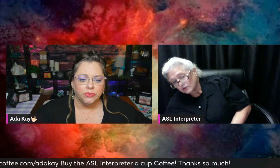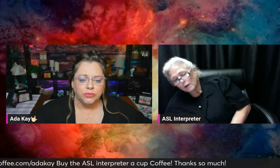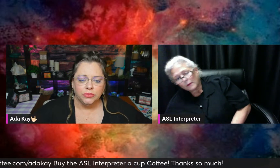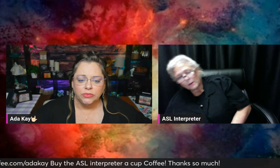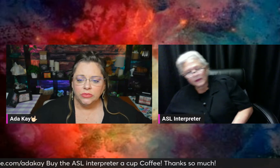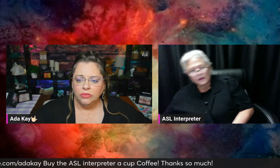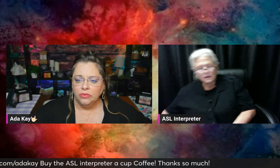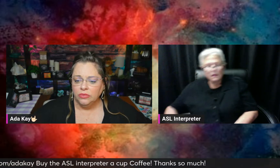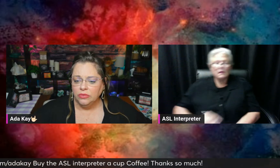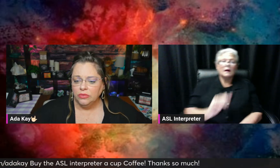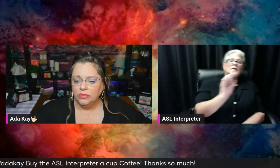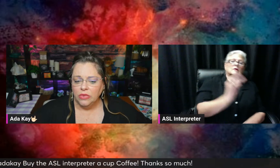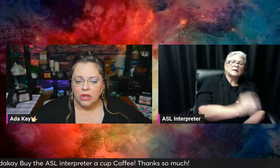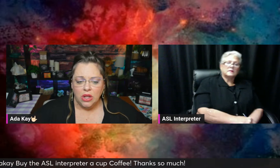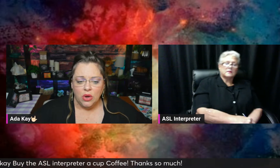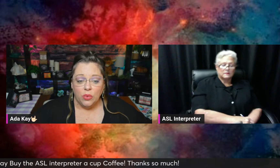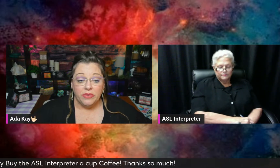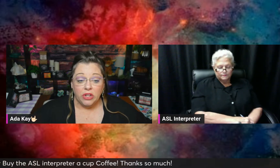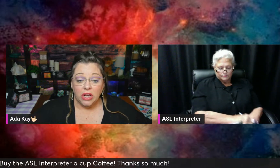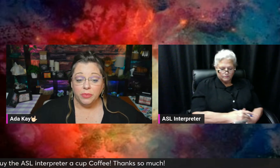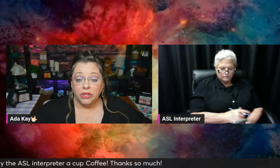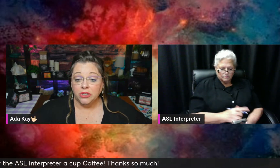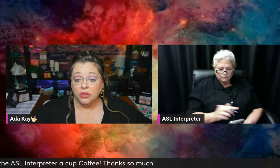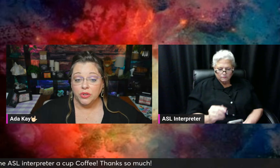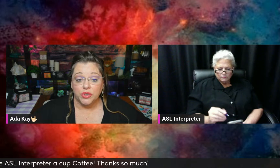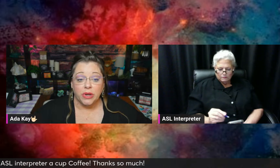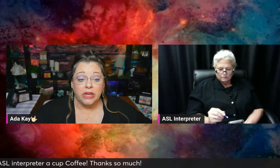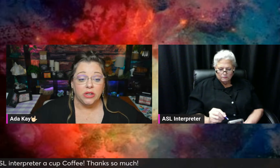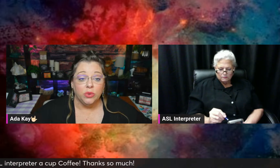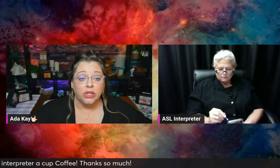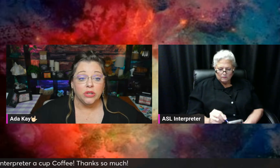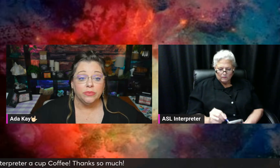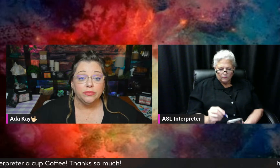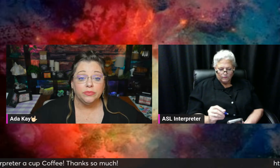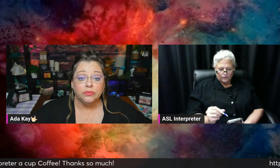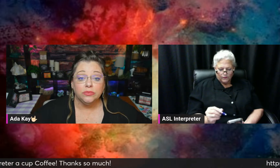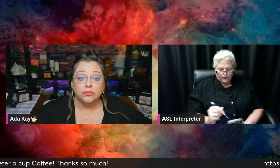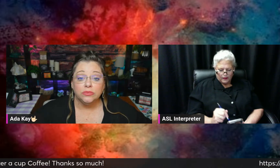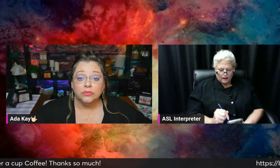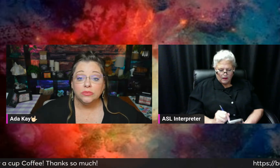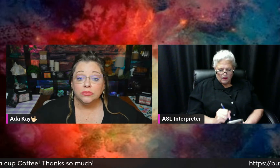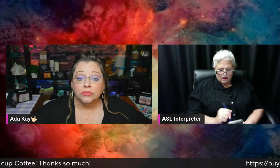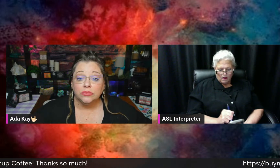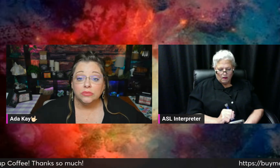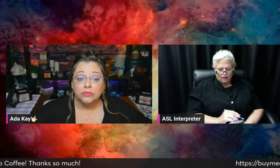I dropped my pen. I walked it. We have a lot of political news, but I ain't going there.